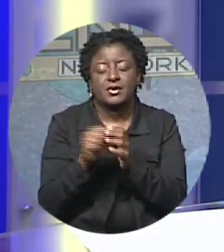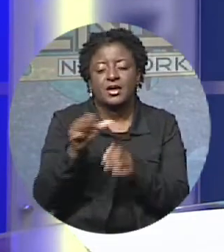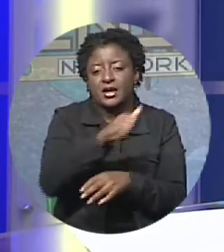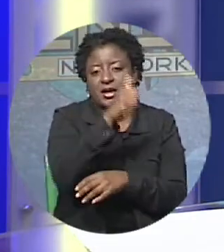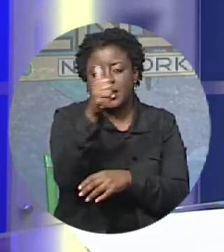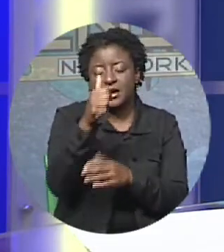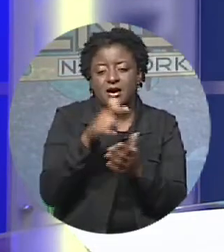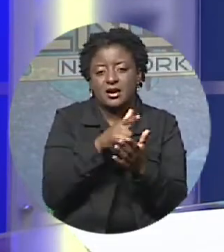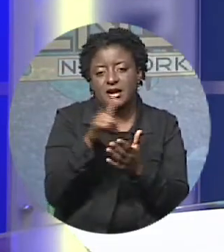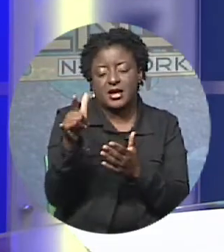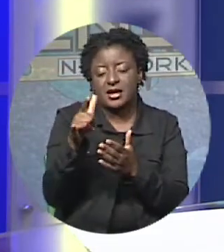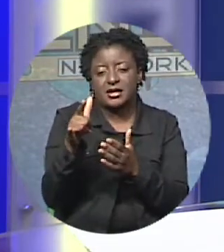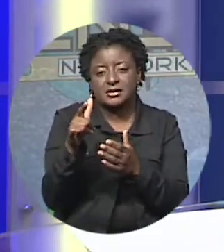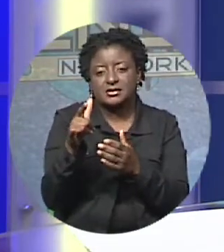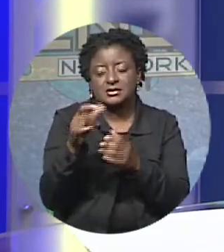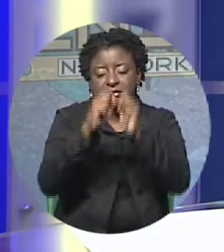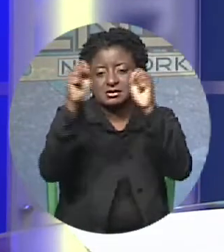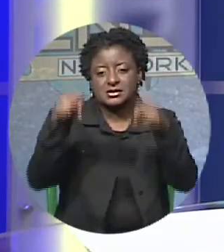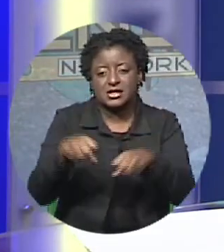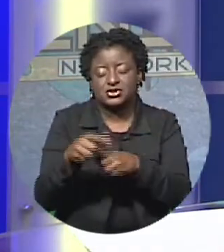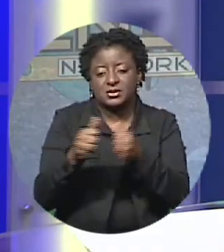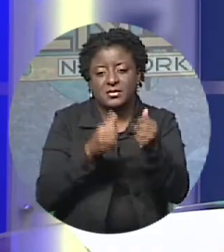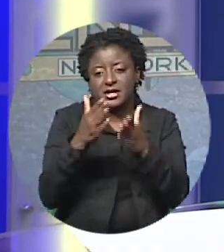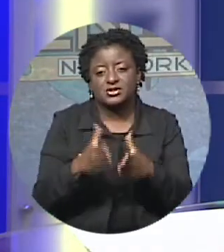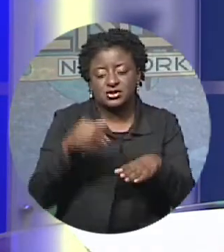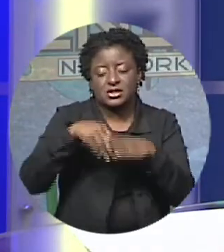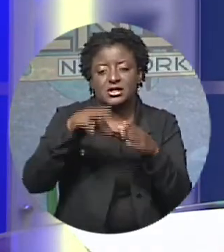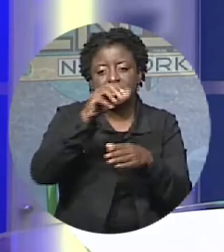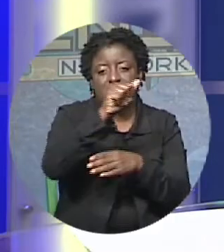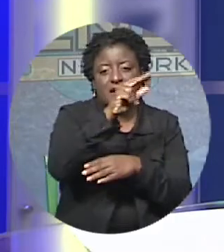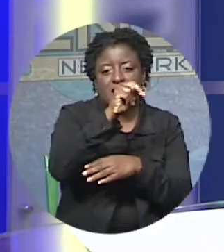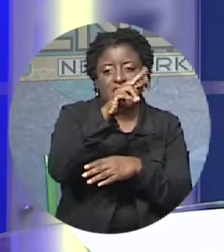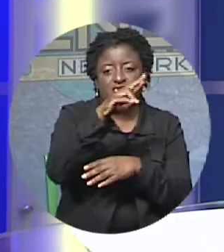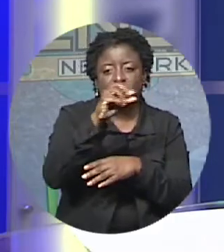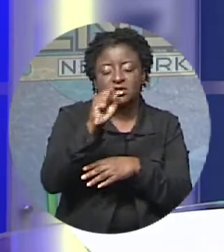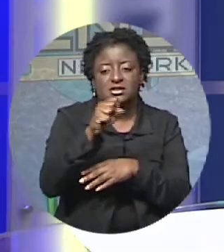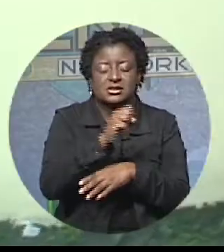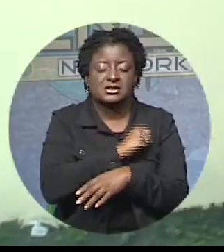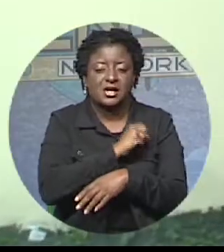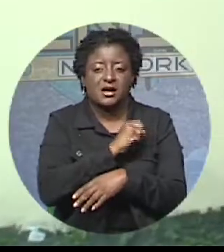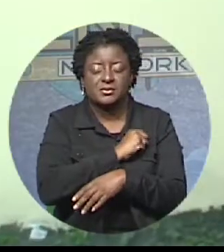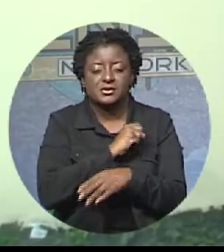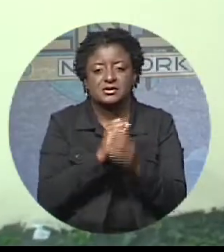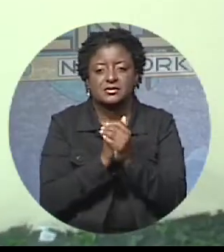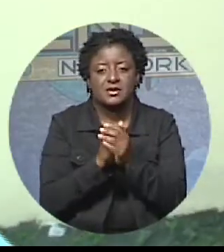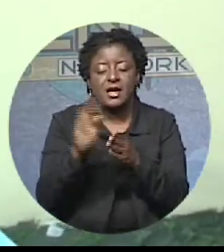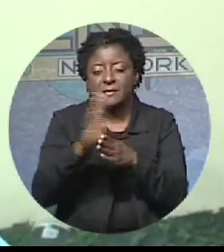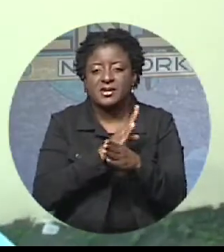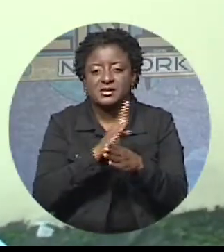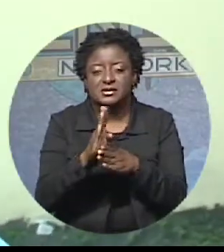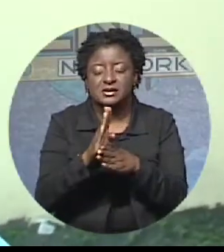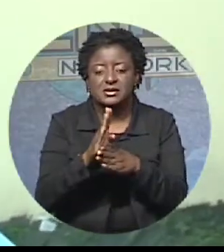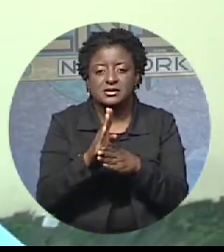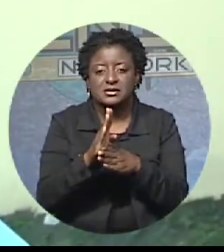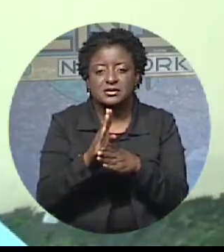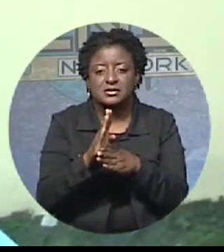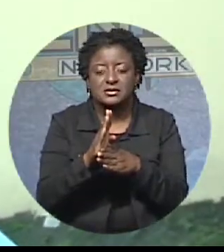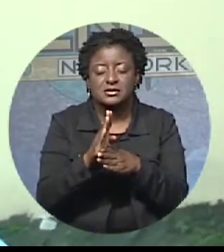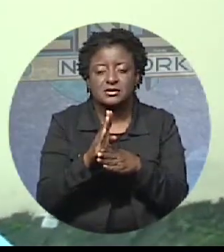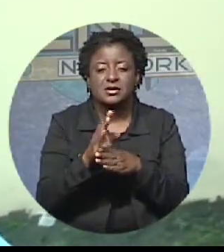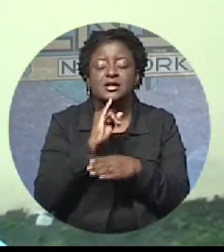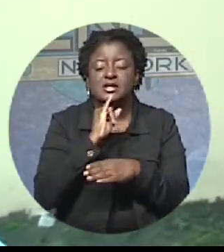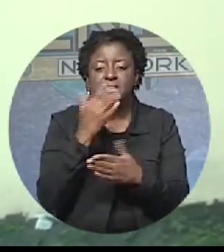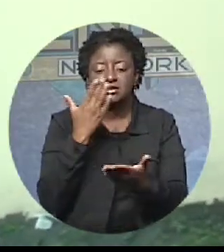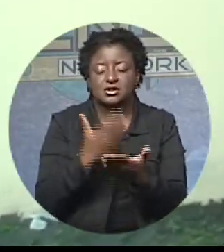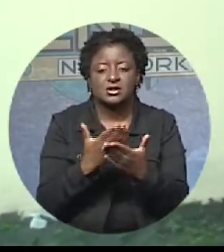station manager in St. Andros, McCollin Stubbs, on the way forward. Business has been relatively good. Ever since Lee Air has